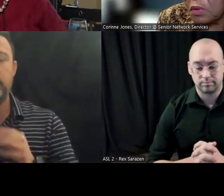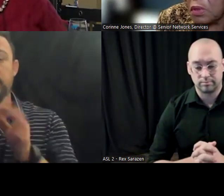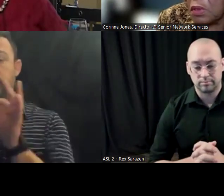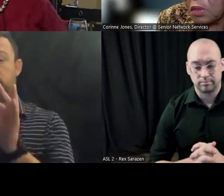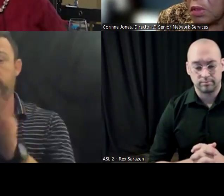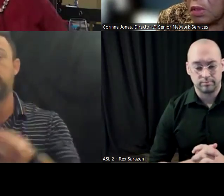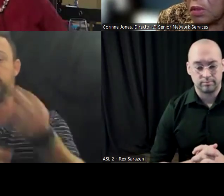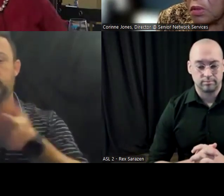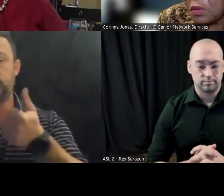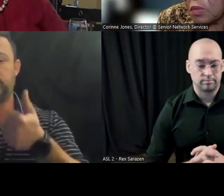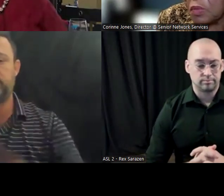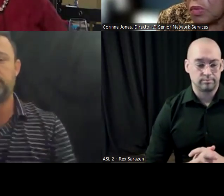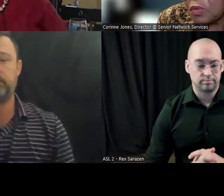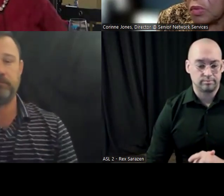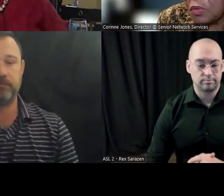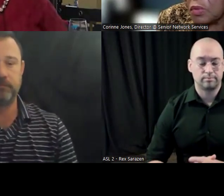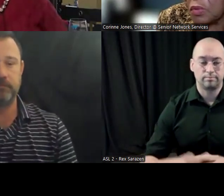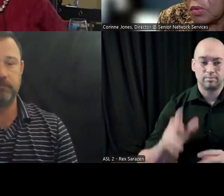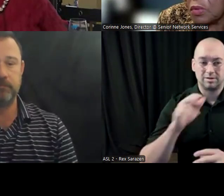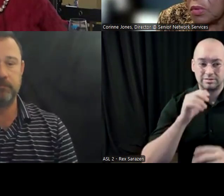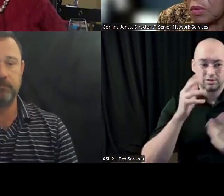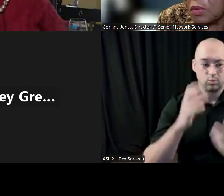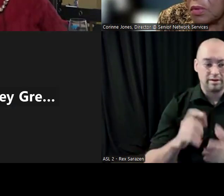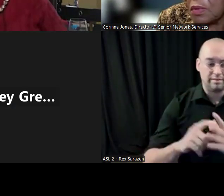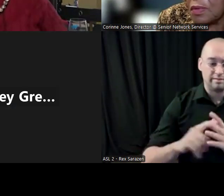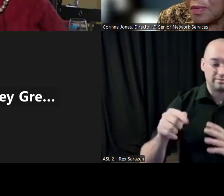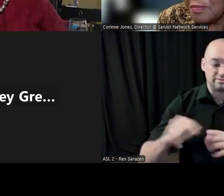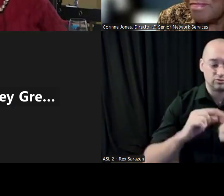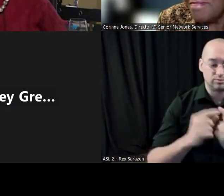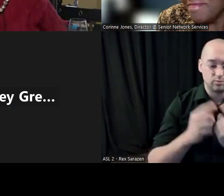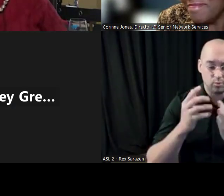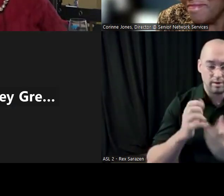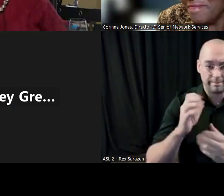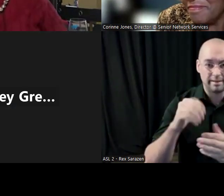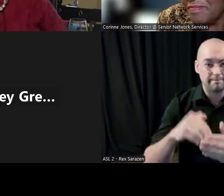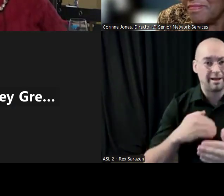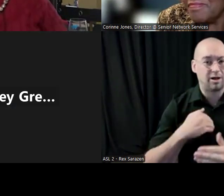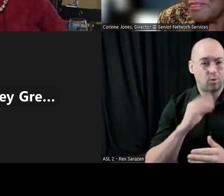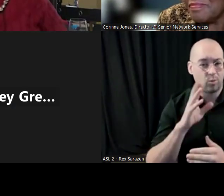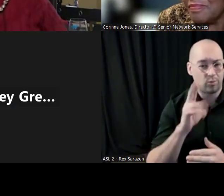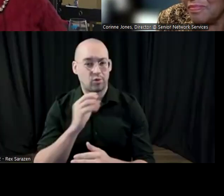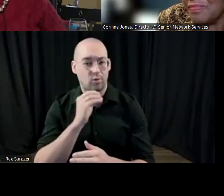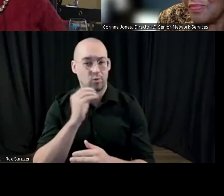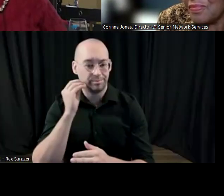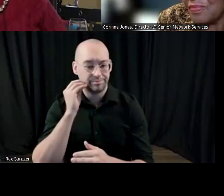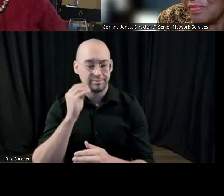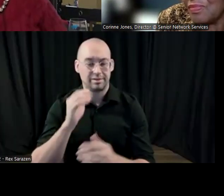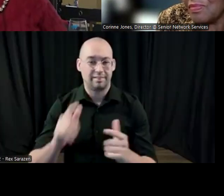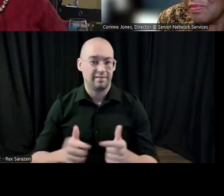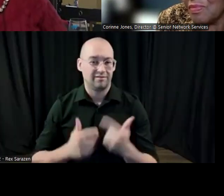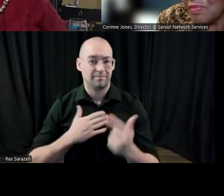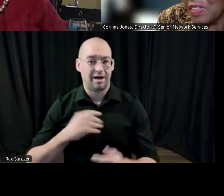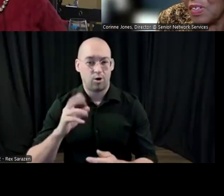dream of HCBS. I just don't want to get out of this group home. I want to be in my own home, living my life, but there's no resources.